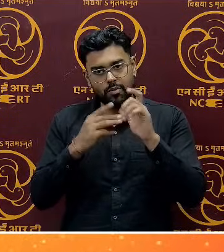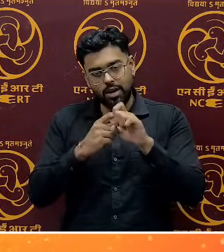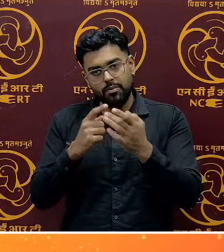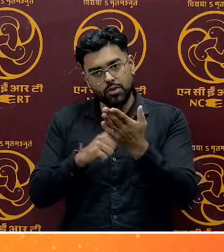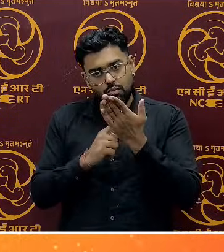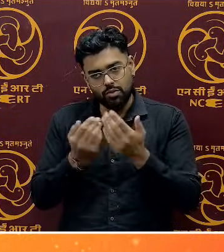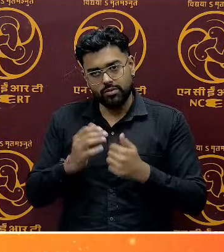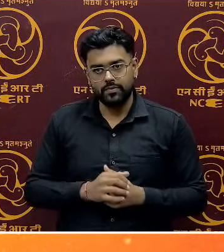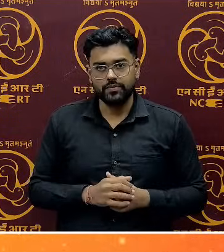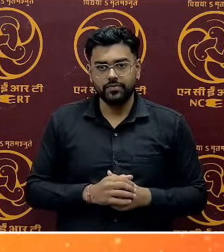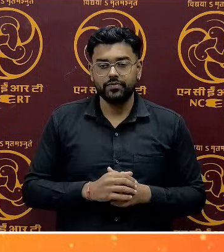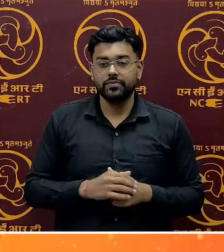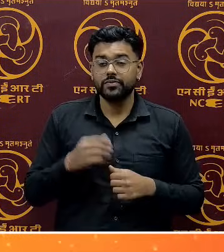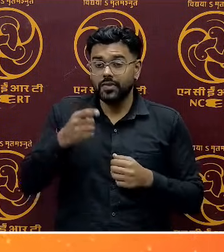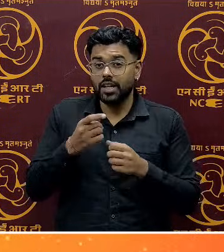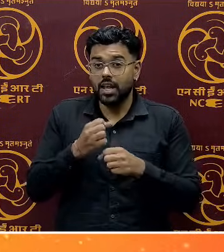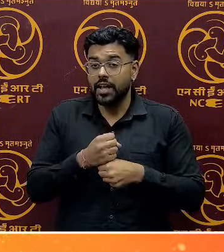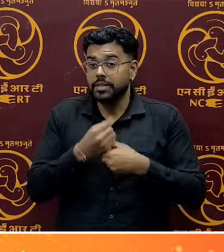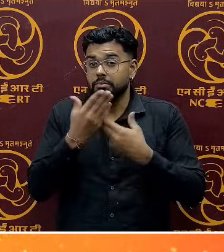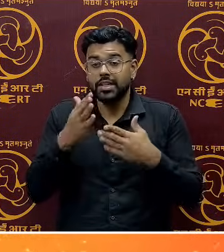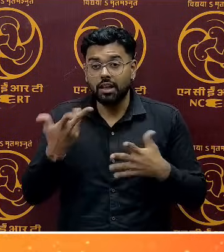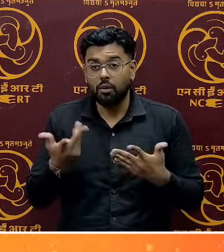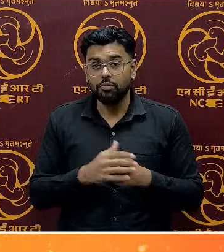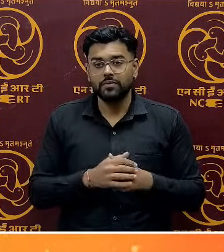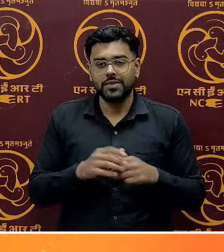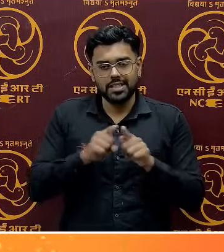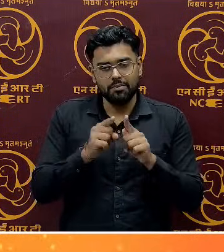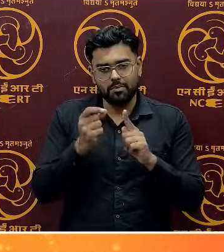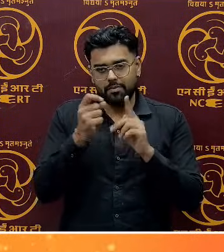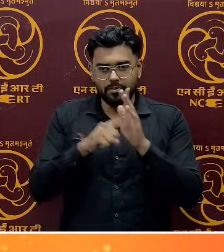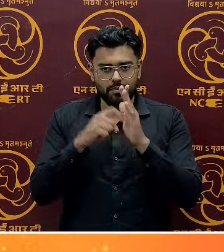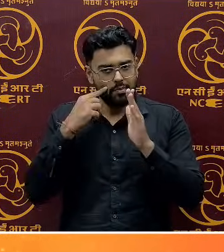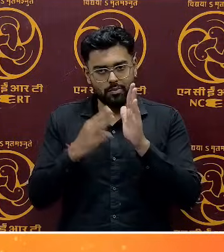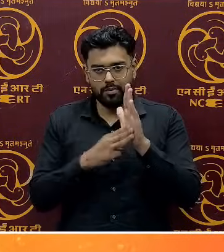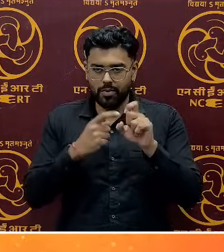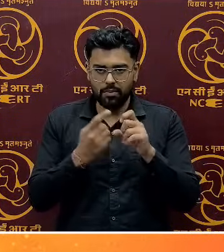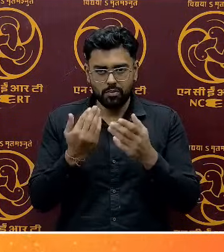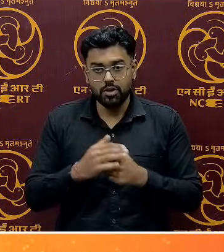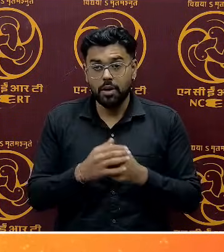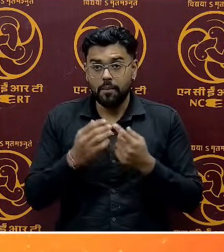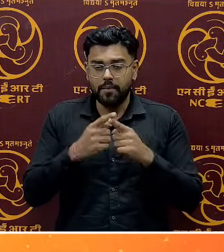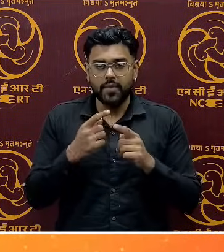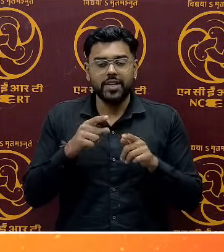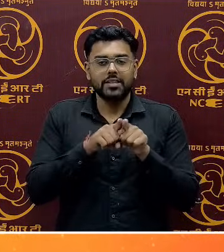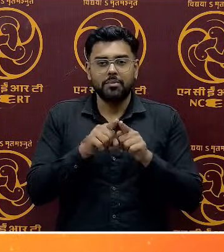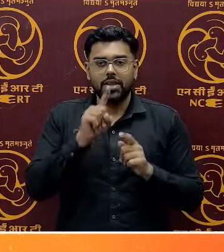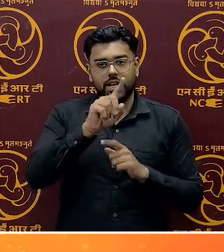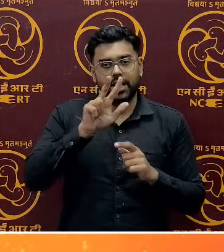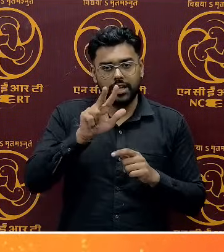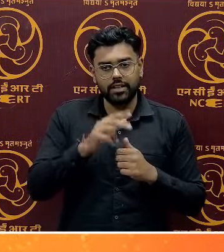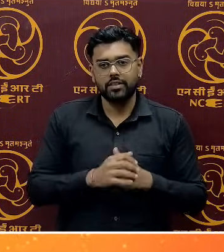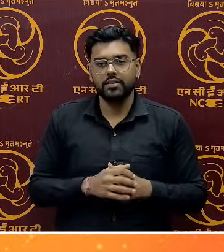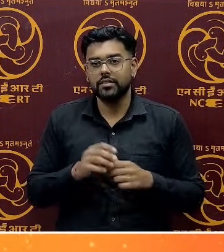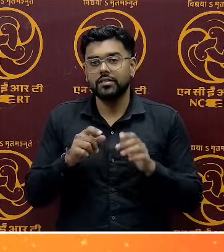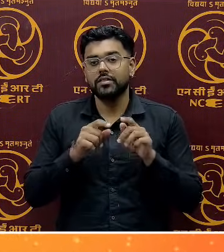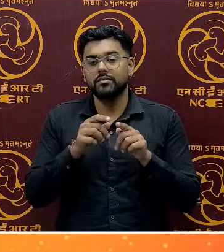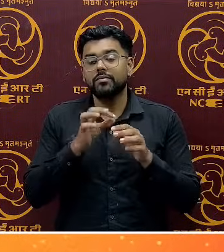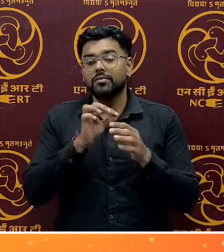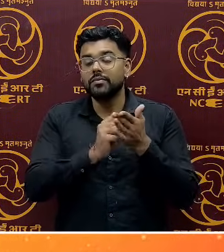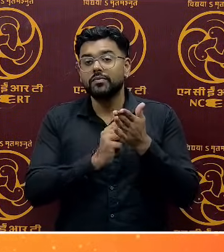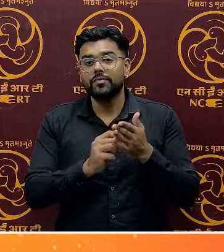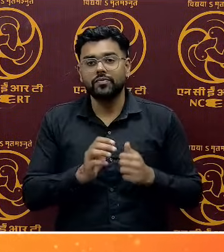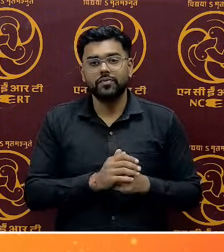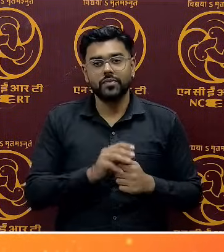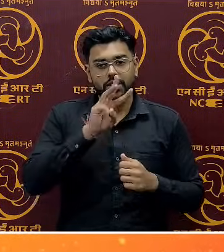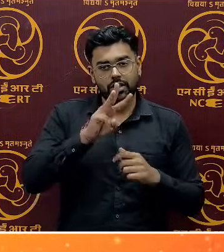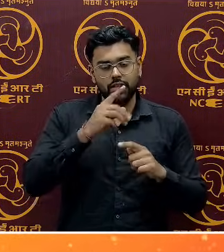composite number can be expressed as a product of prime numbers, we write 18 as 3 into 6 and